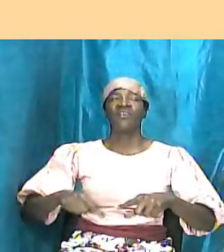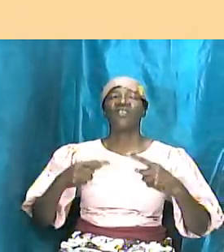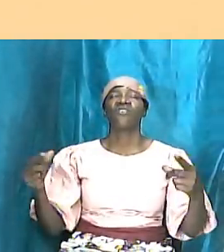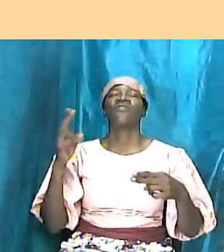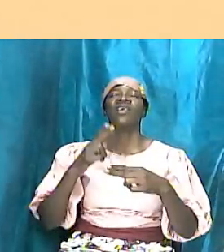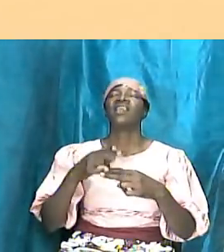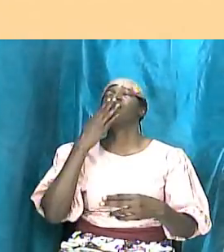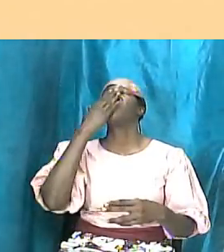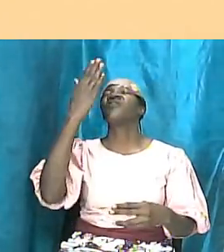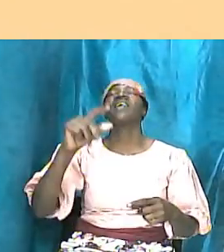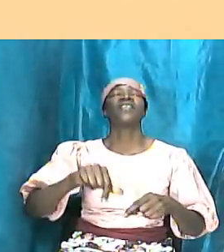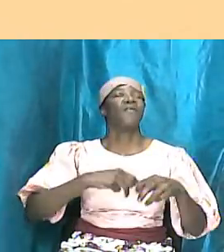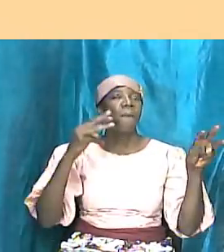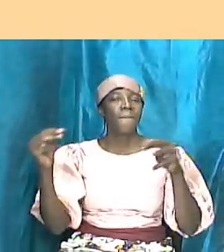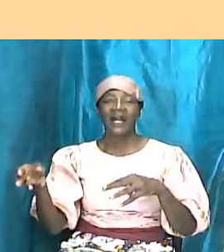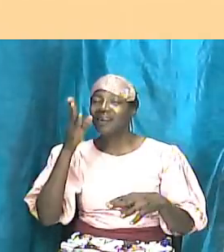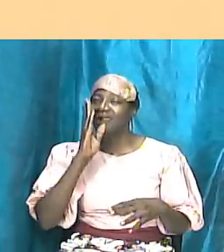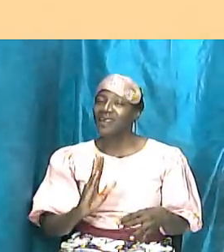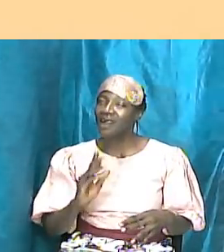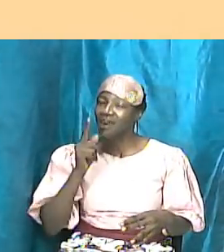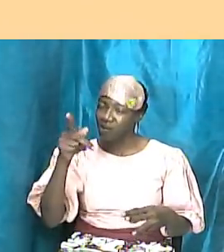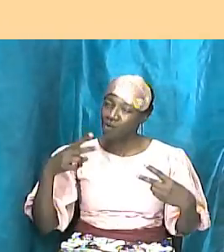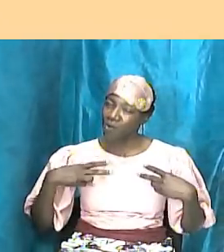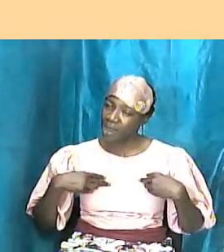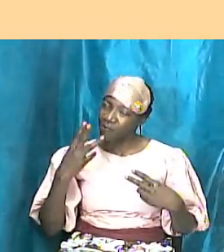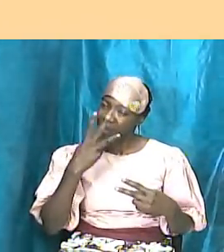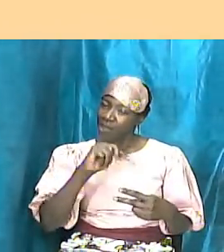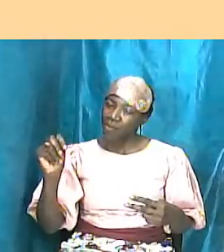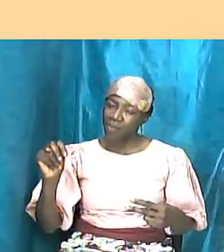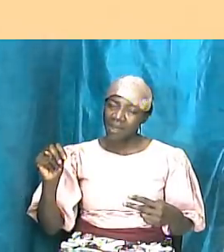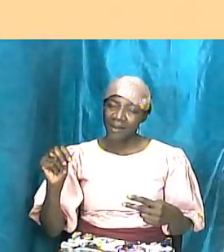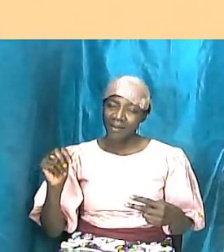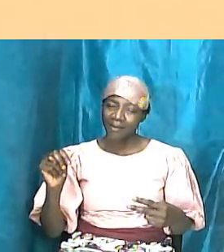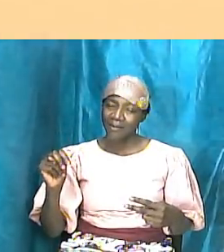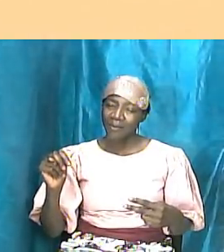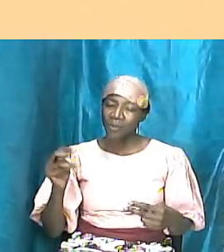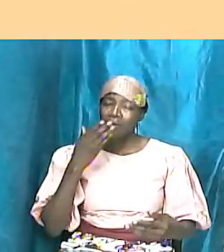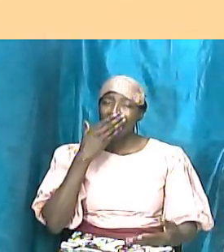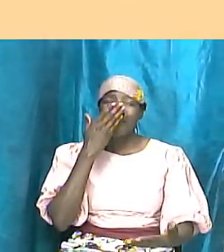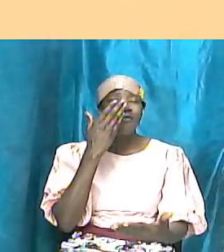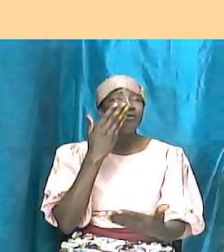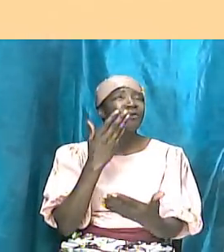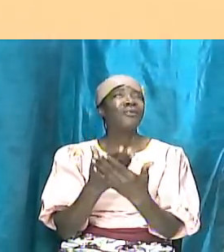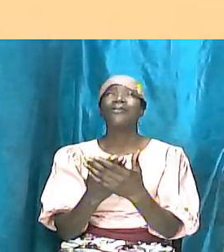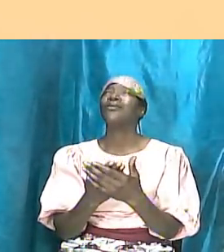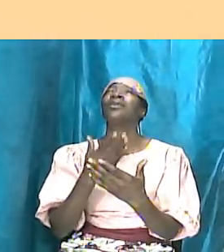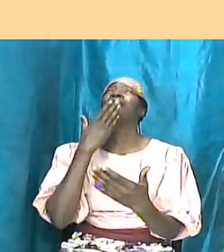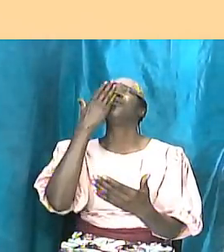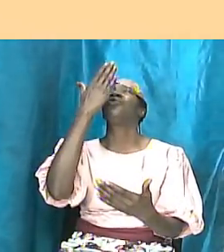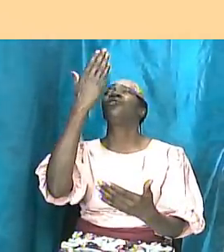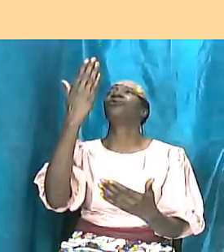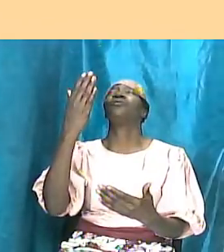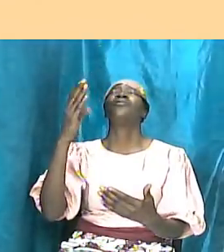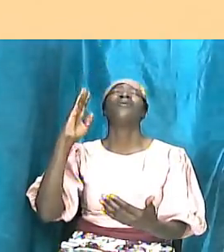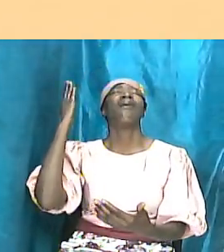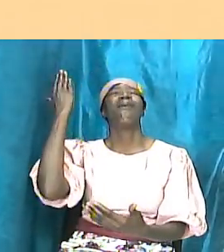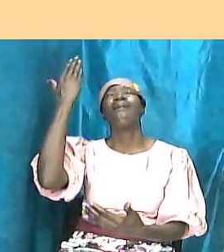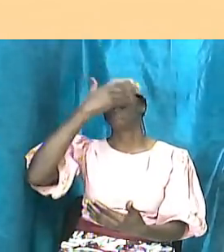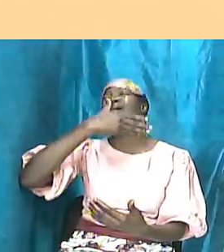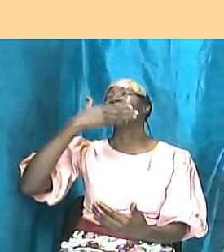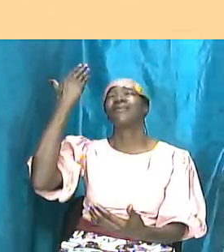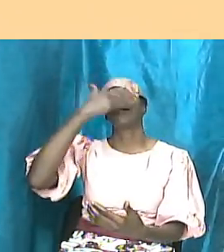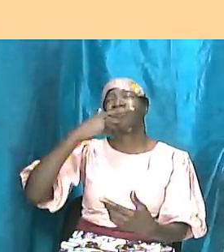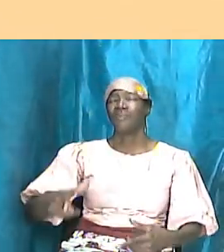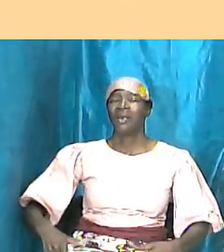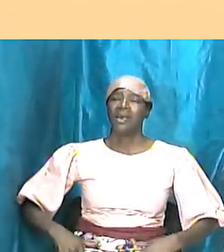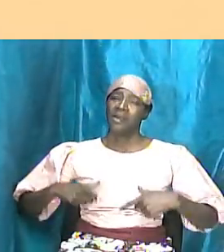name. We thank you, mighty God. You have been absolutely good. You have been absolutely awesome in our